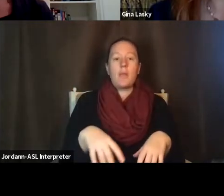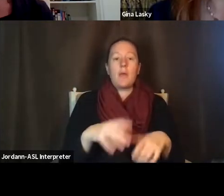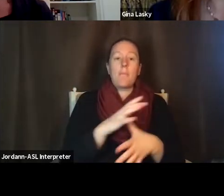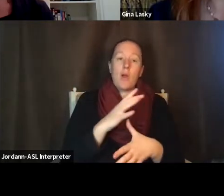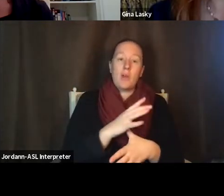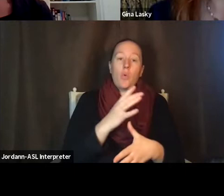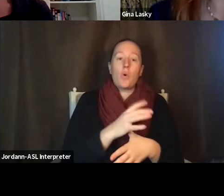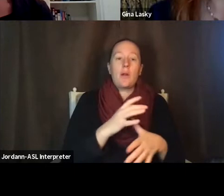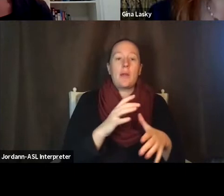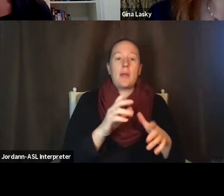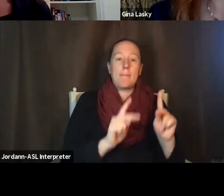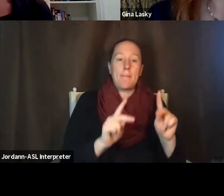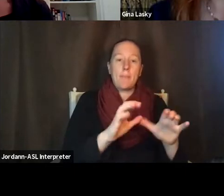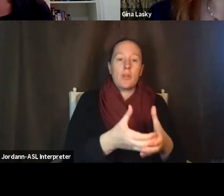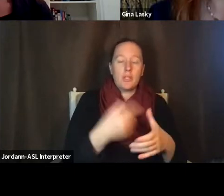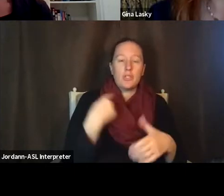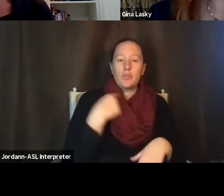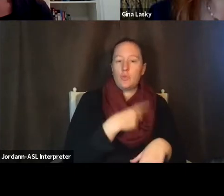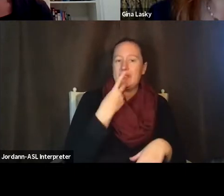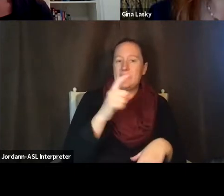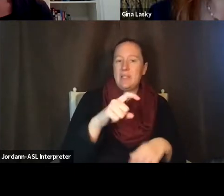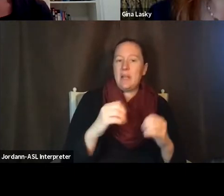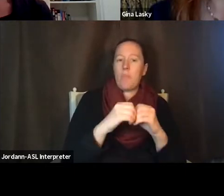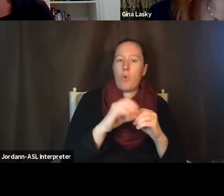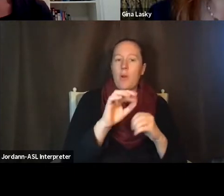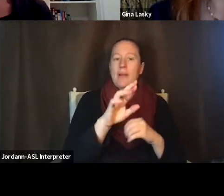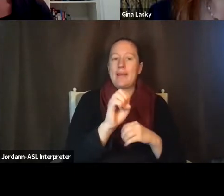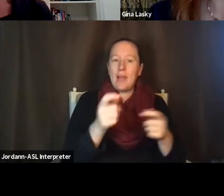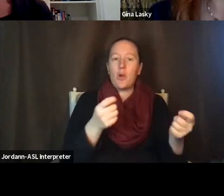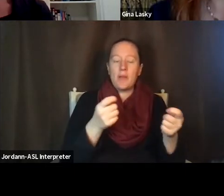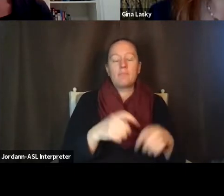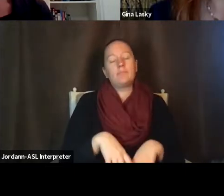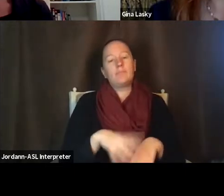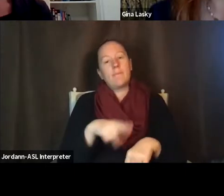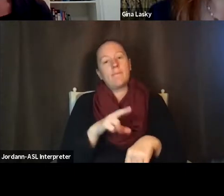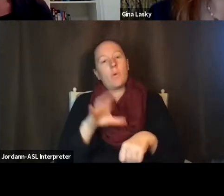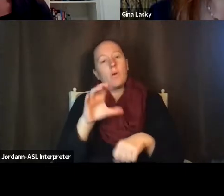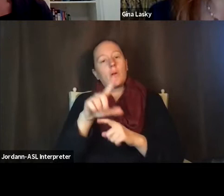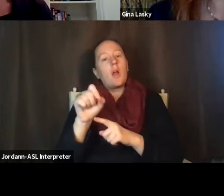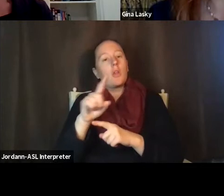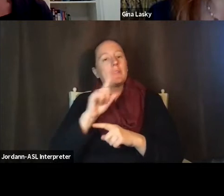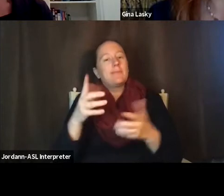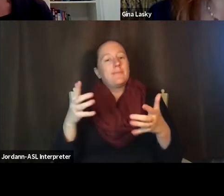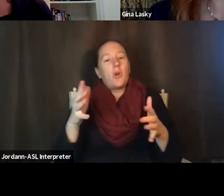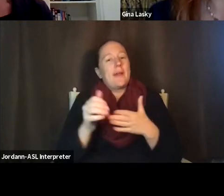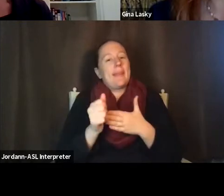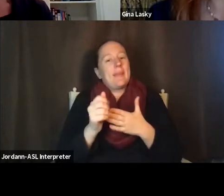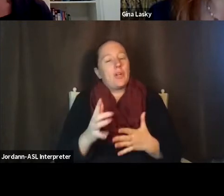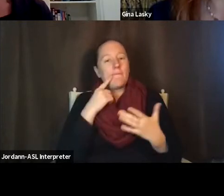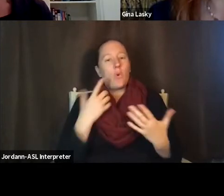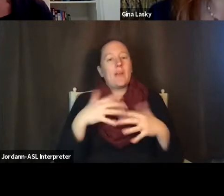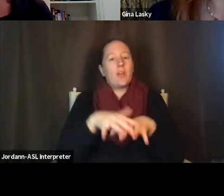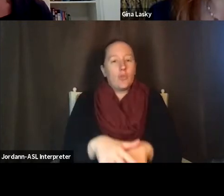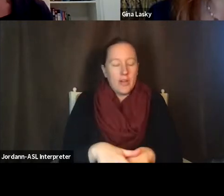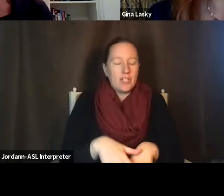see needing more care management. Of course, Colorado has been a leader for integration of behavioral health and primary care, and with the